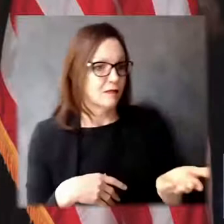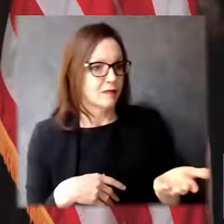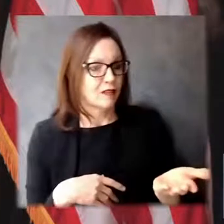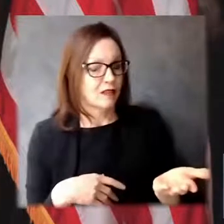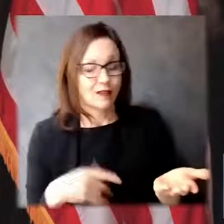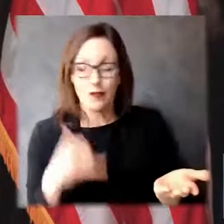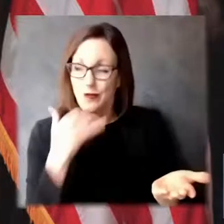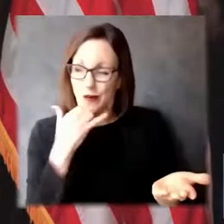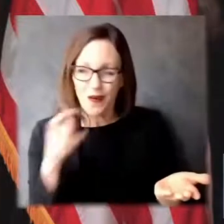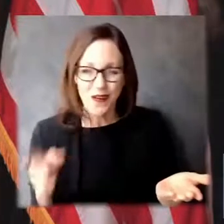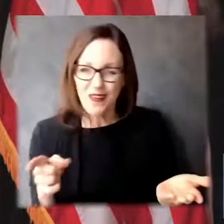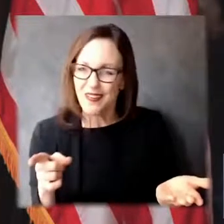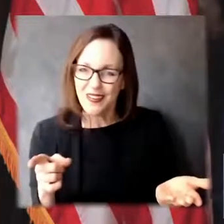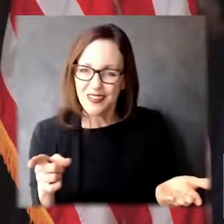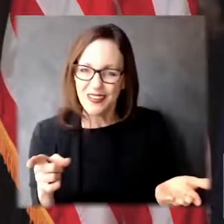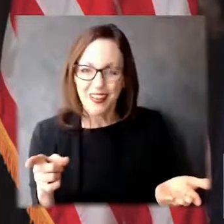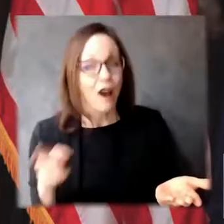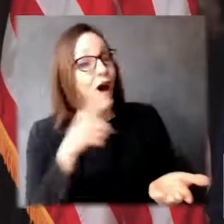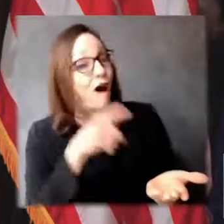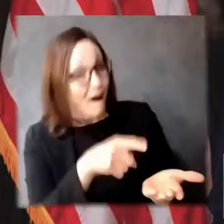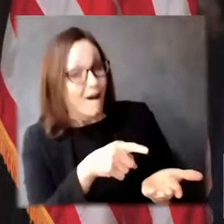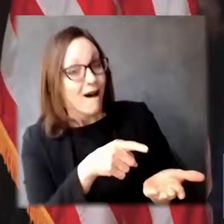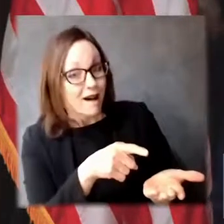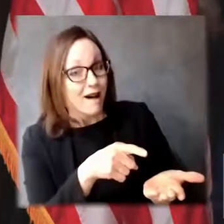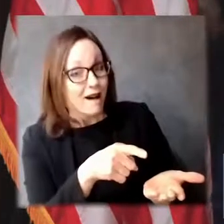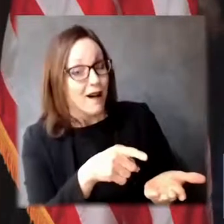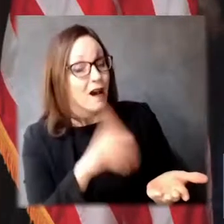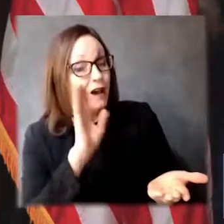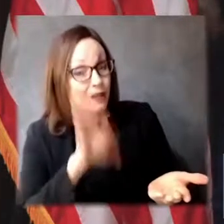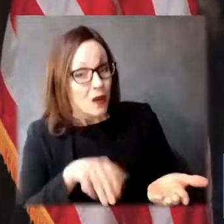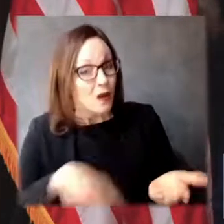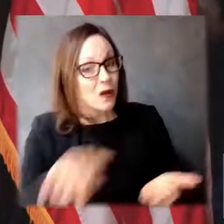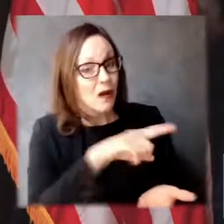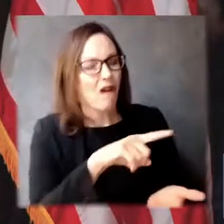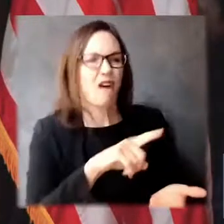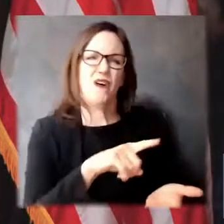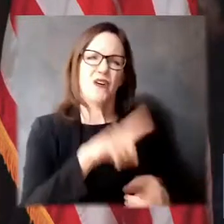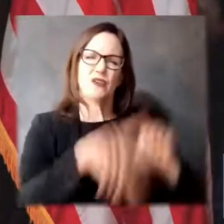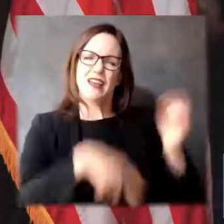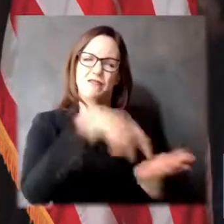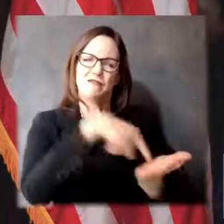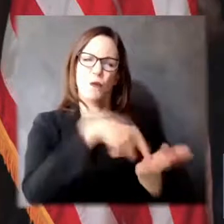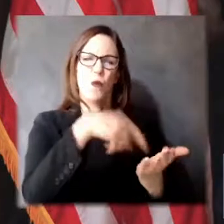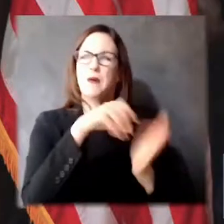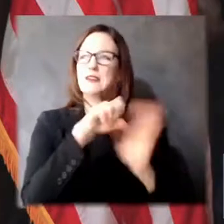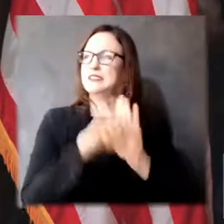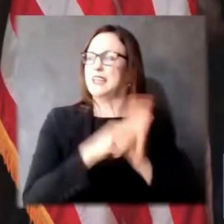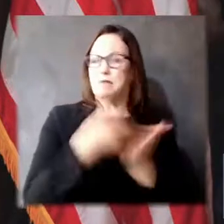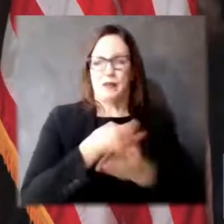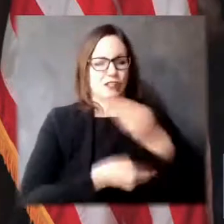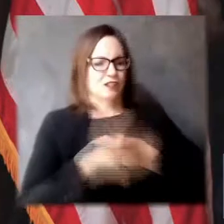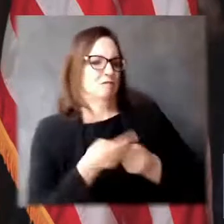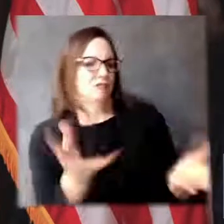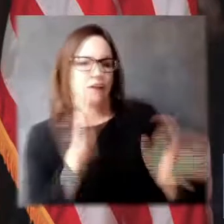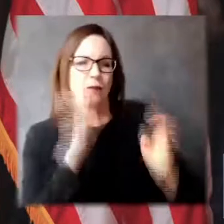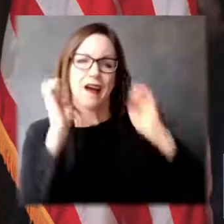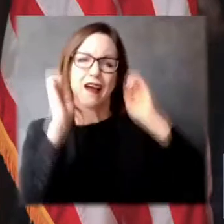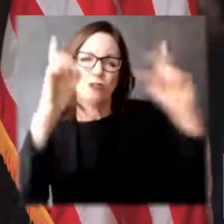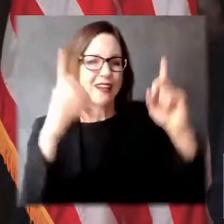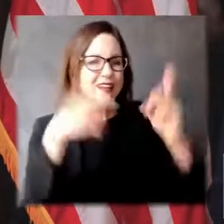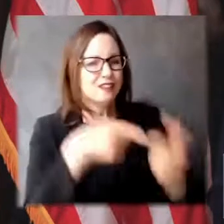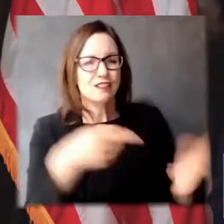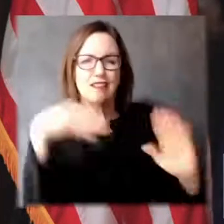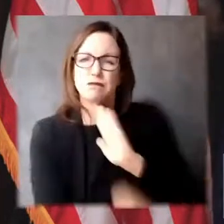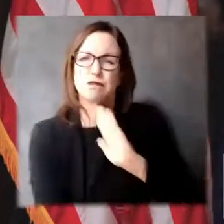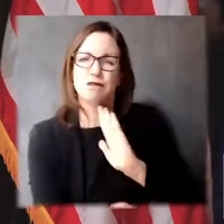anyone tell you we can't afford to fully fund our public schools while cutting taxes at the same time.